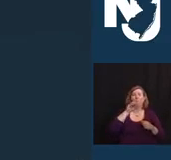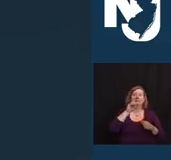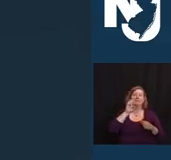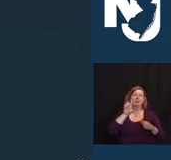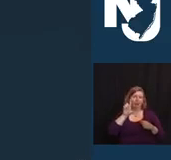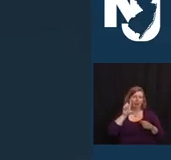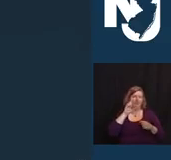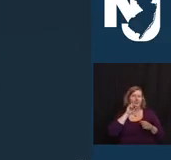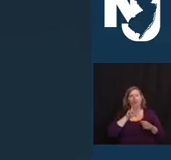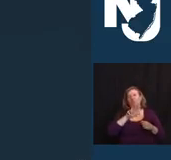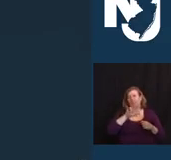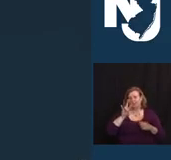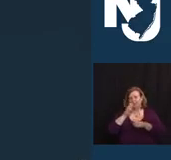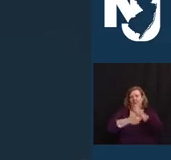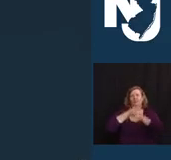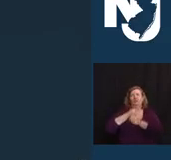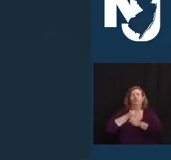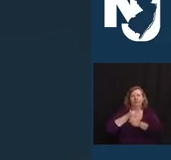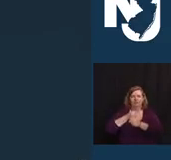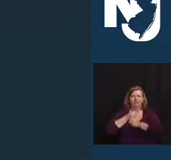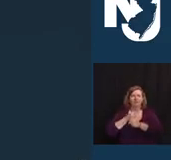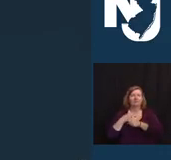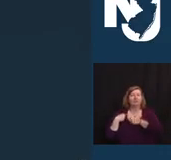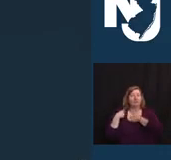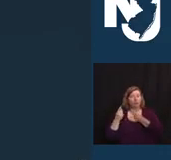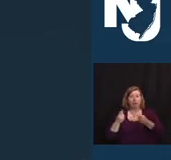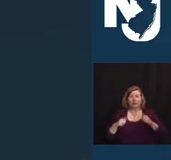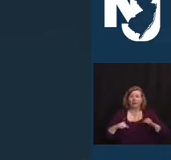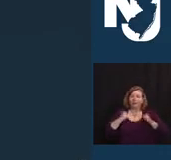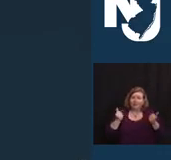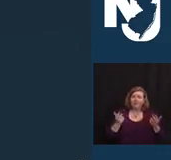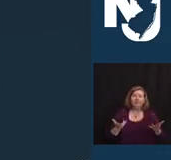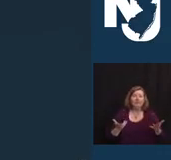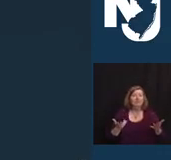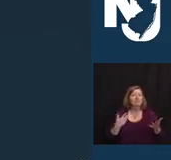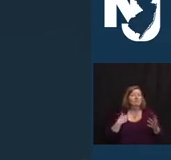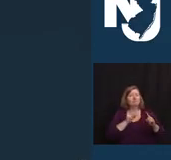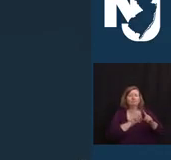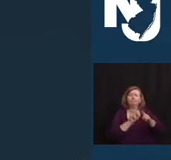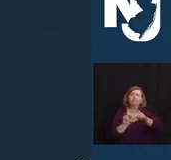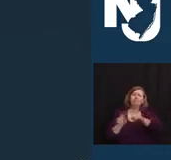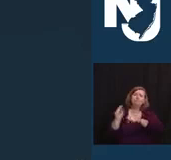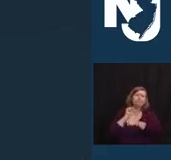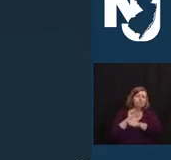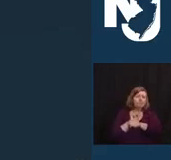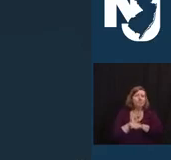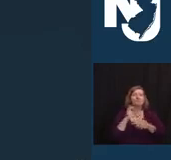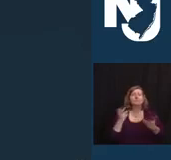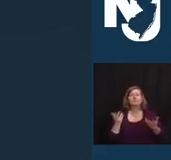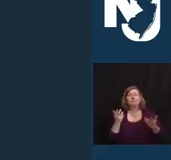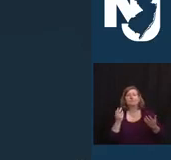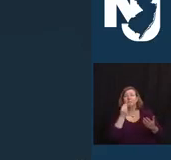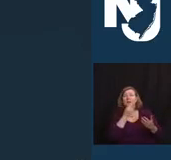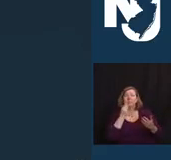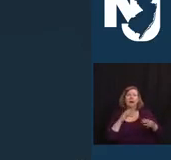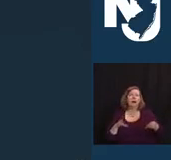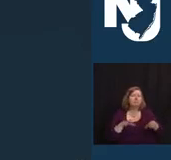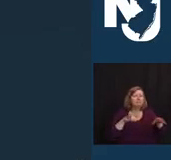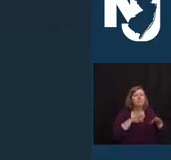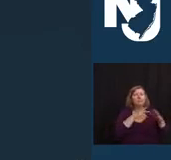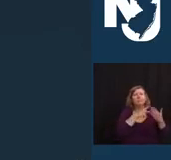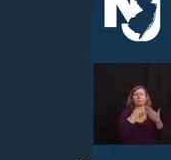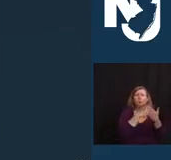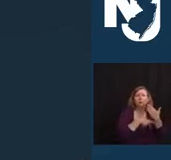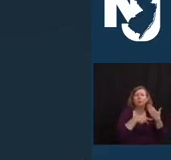those years. Throughout her career, Alice wore many hats. She worked for the Monmouth County Action Program in Asbury